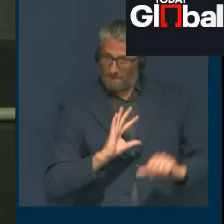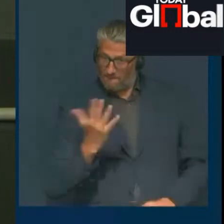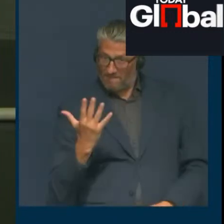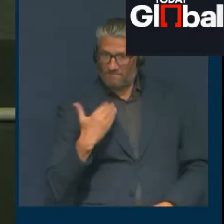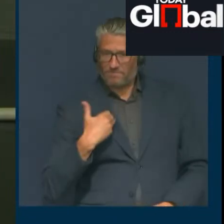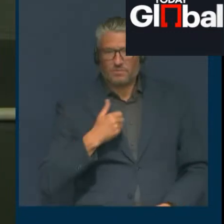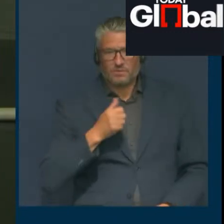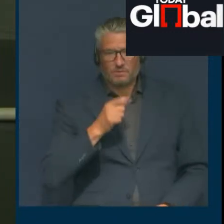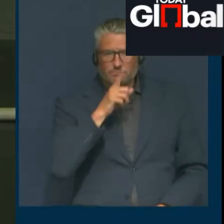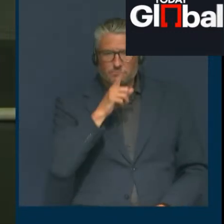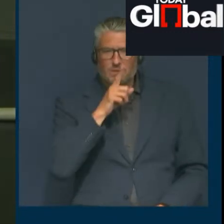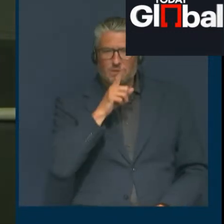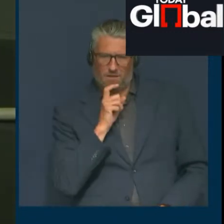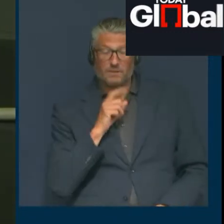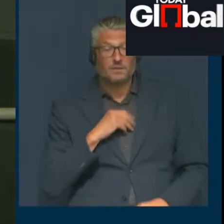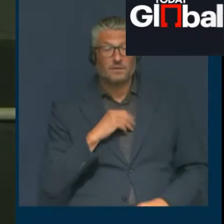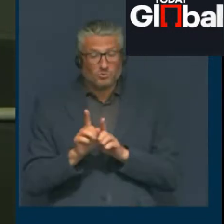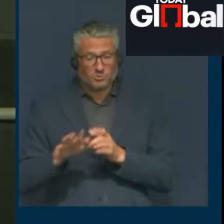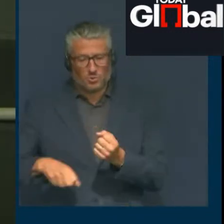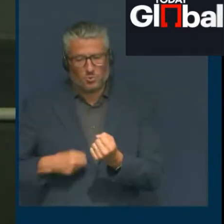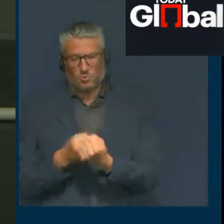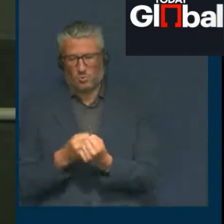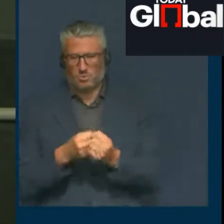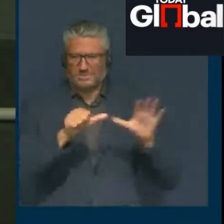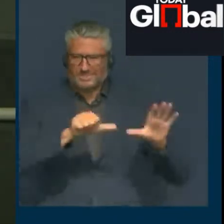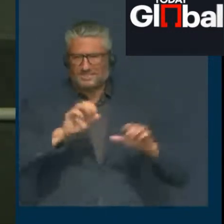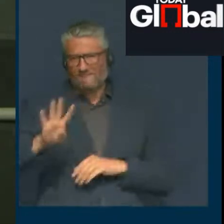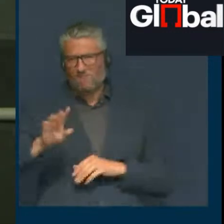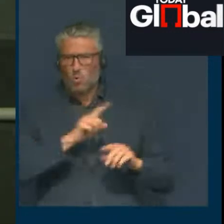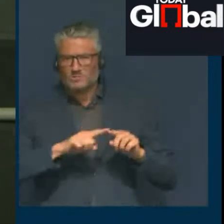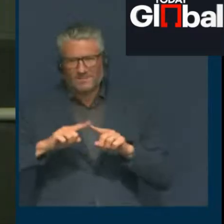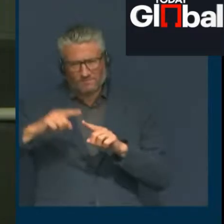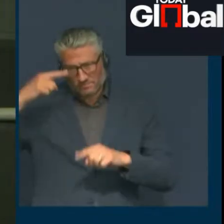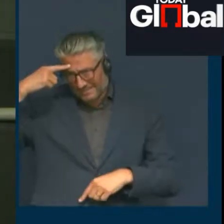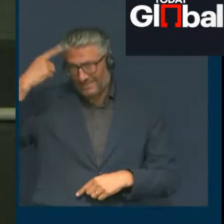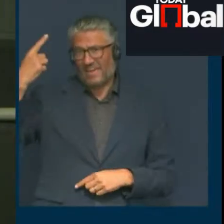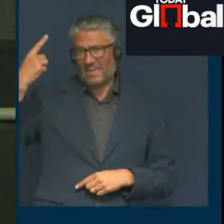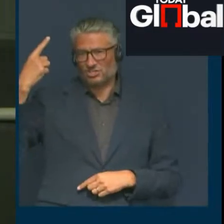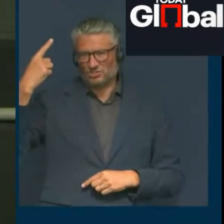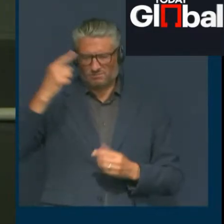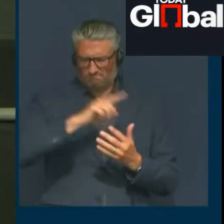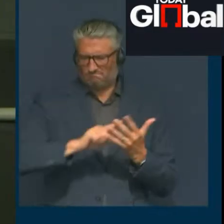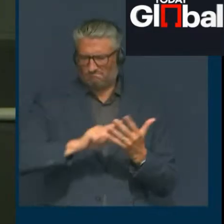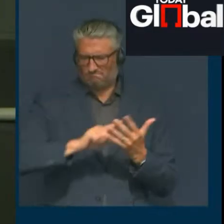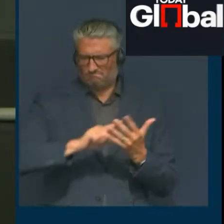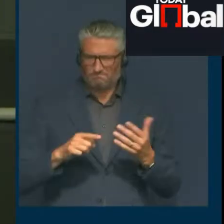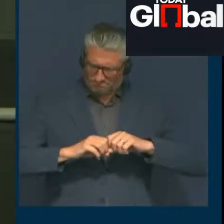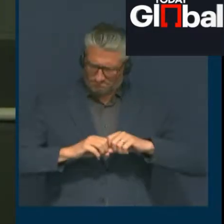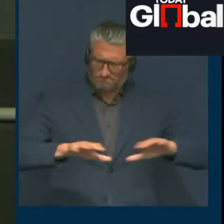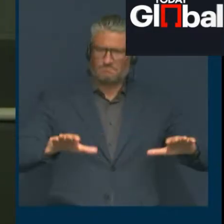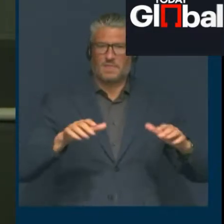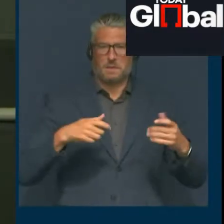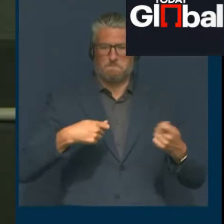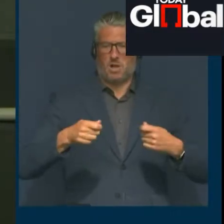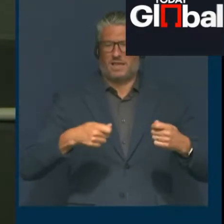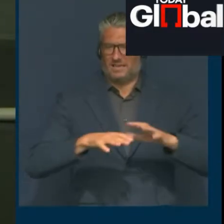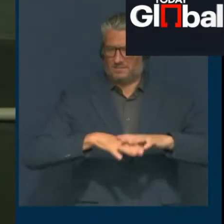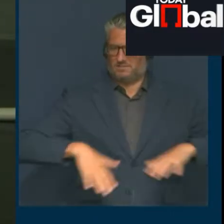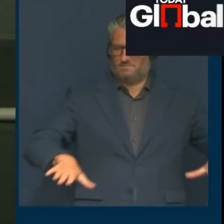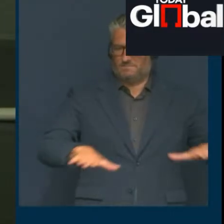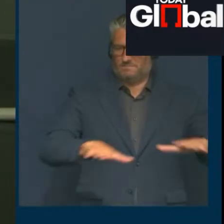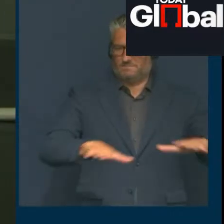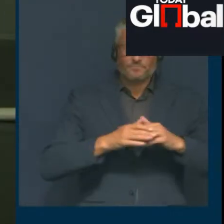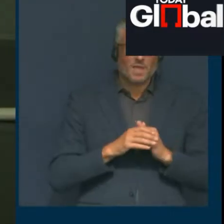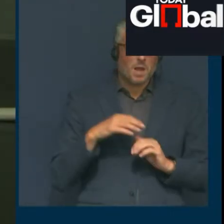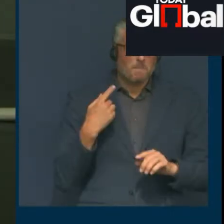to supporting 64 innovations and launching 25 solutions in the market. In the same context, the Ministry of Social Development and